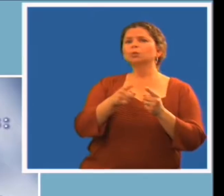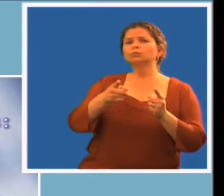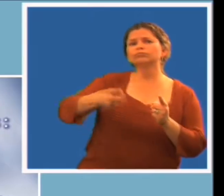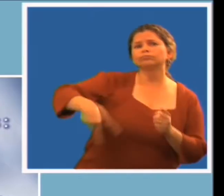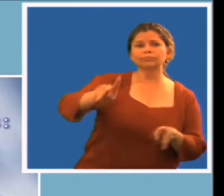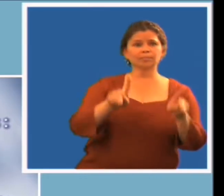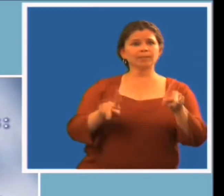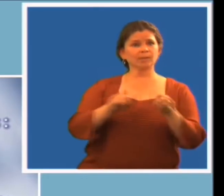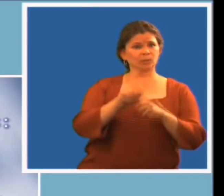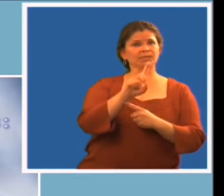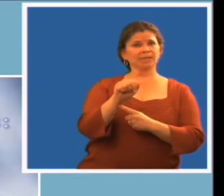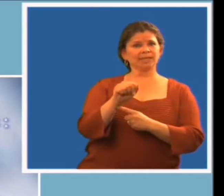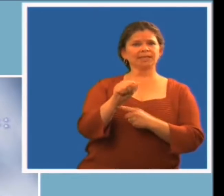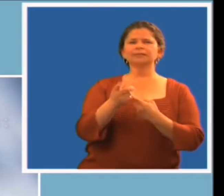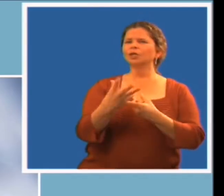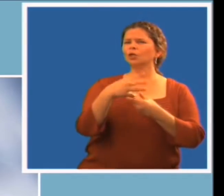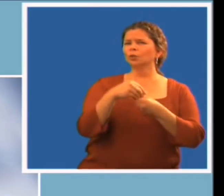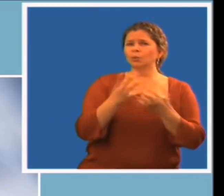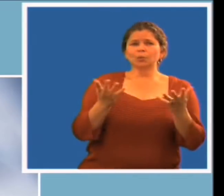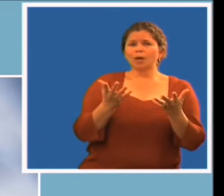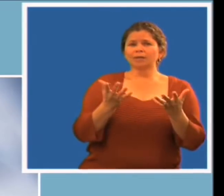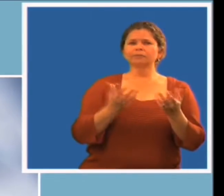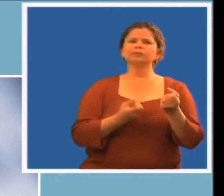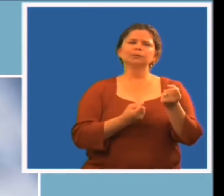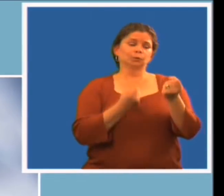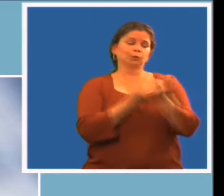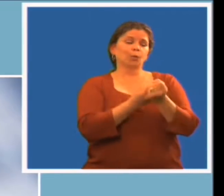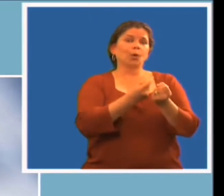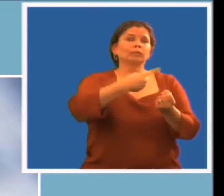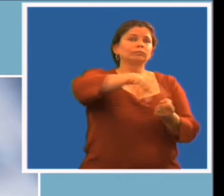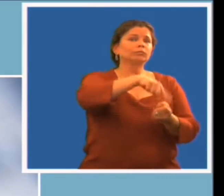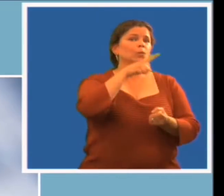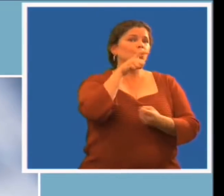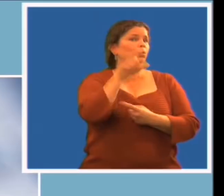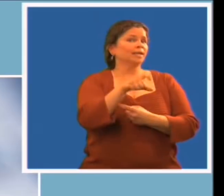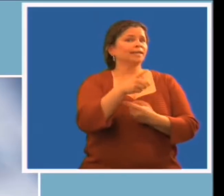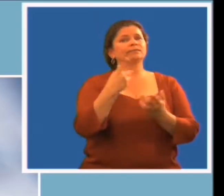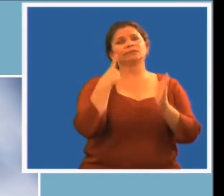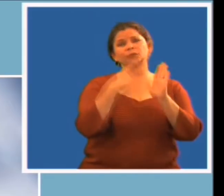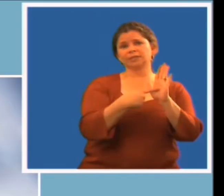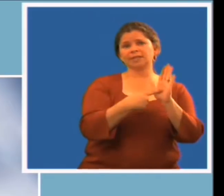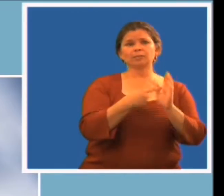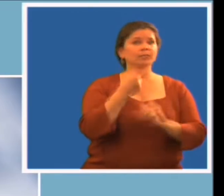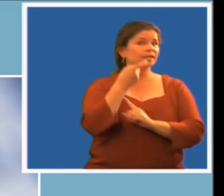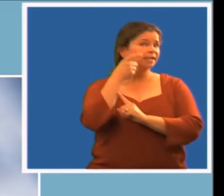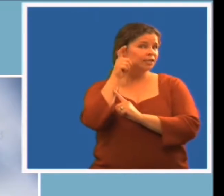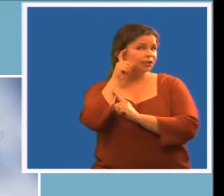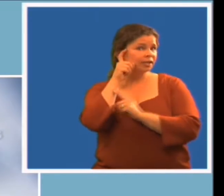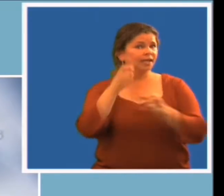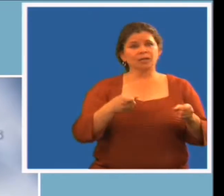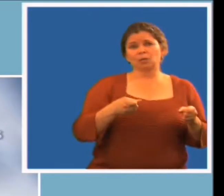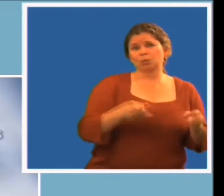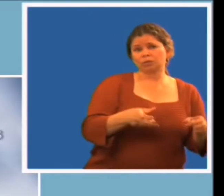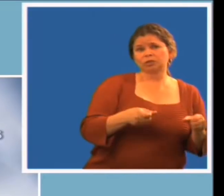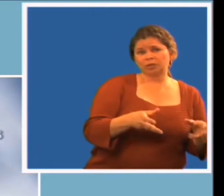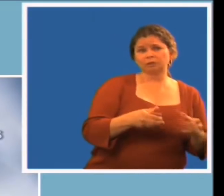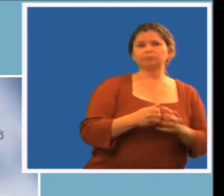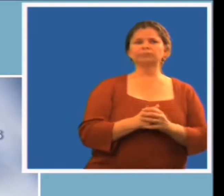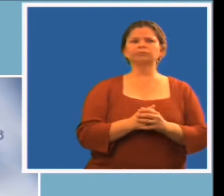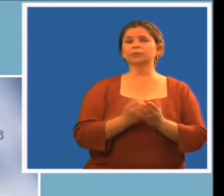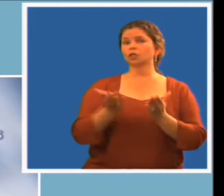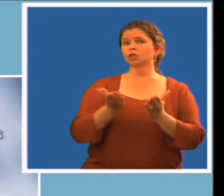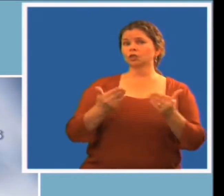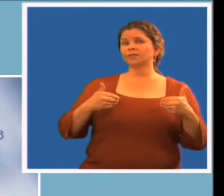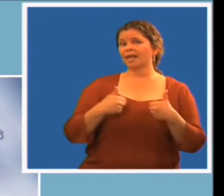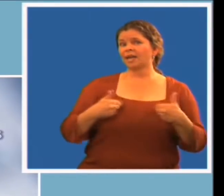aspects of providing quality customer service to persons with disabilities. These include supporting the use of